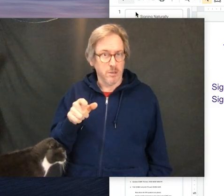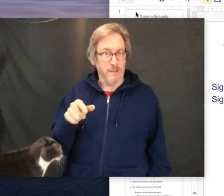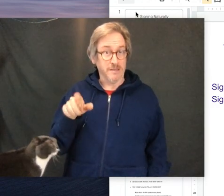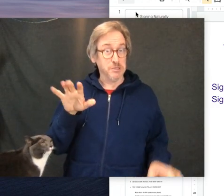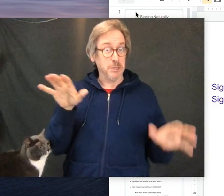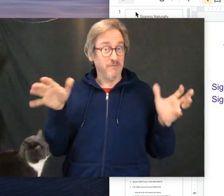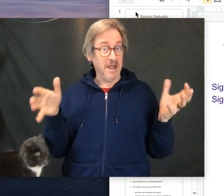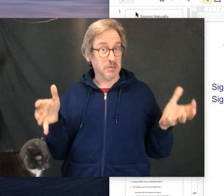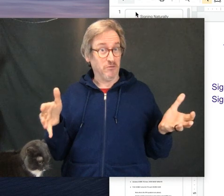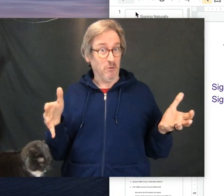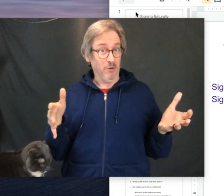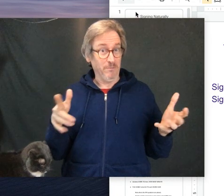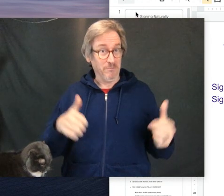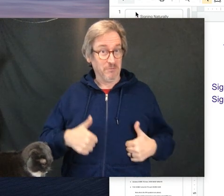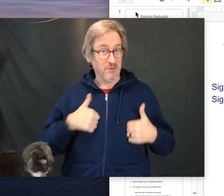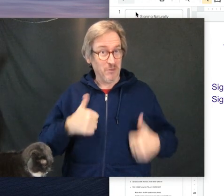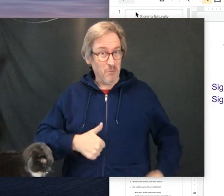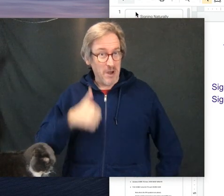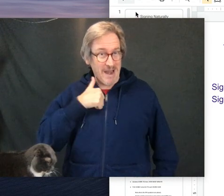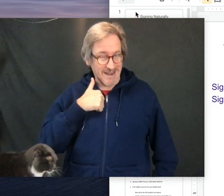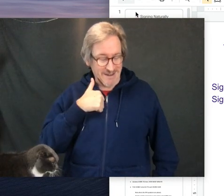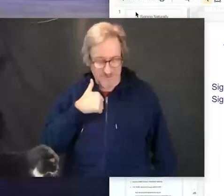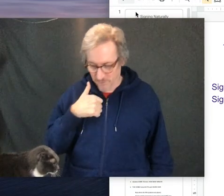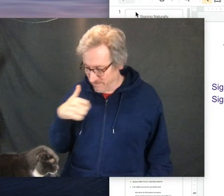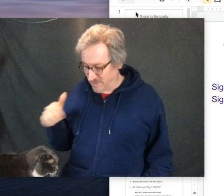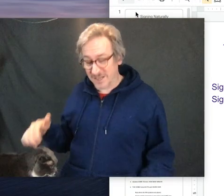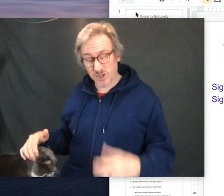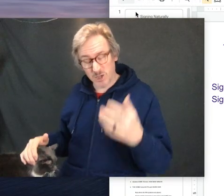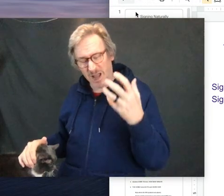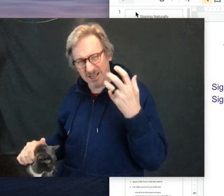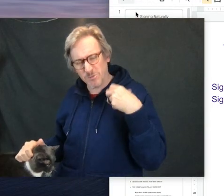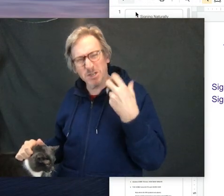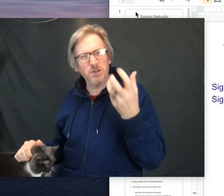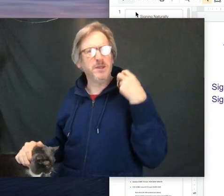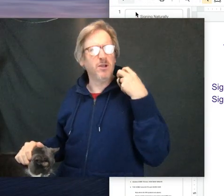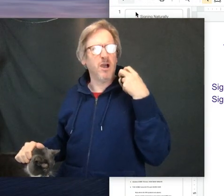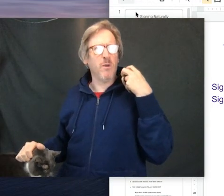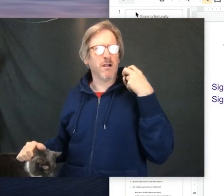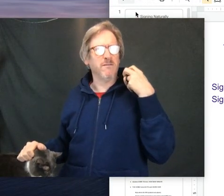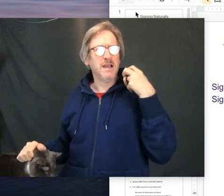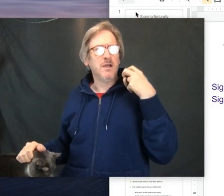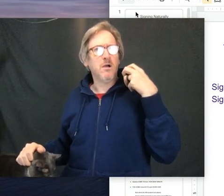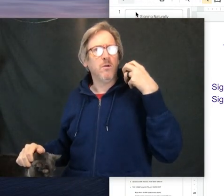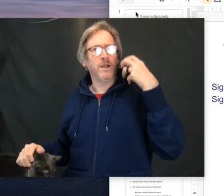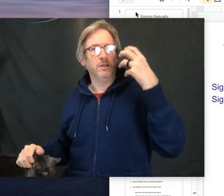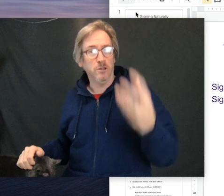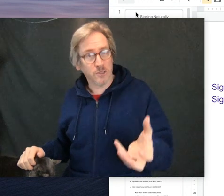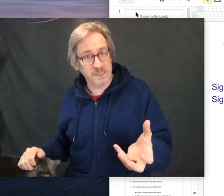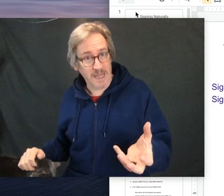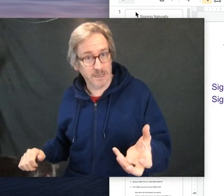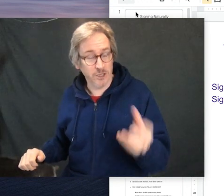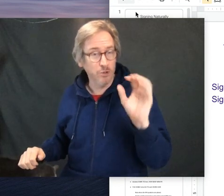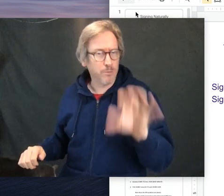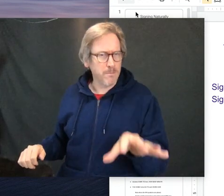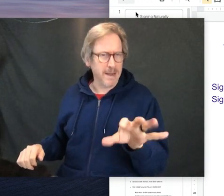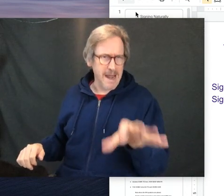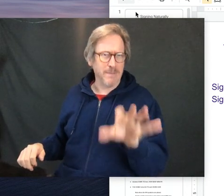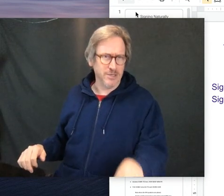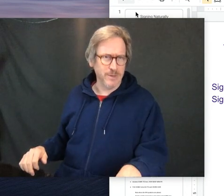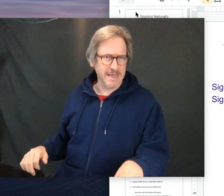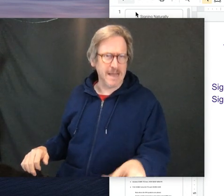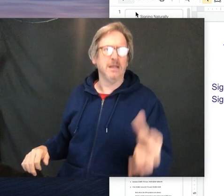is the advanced form, the one-handed form. So I just want you to be aware of what it looks like. You